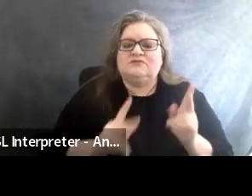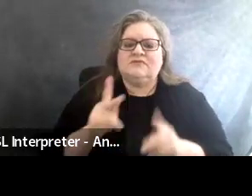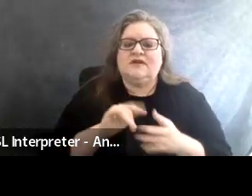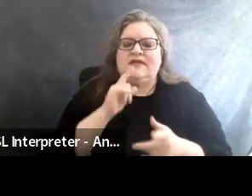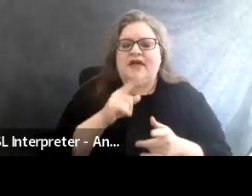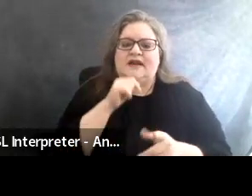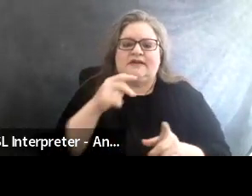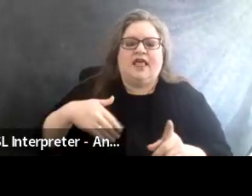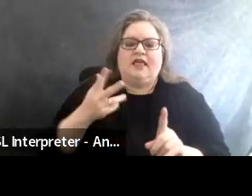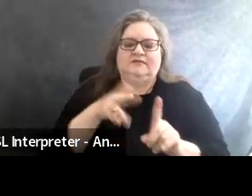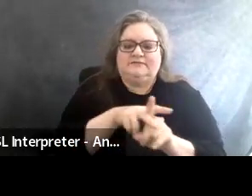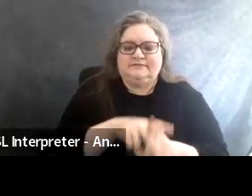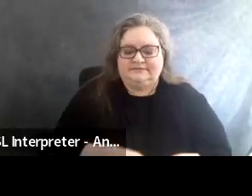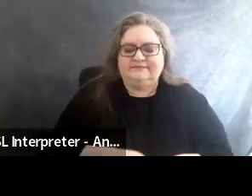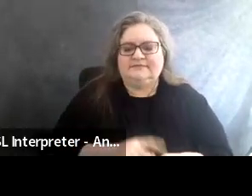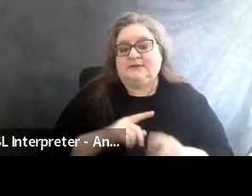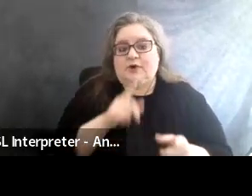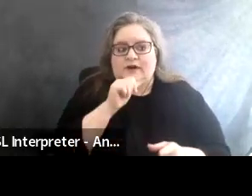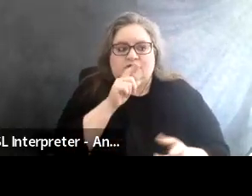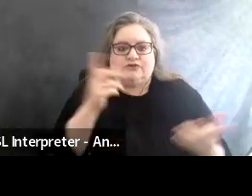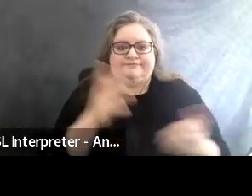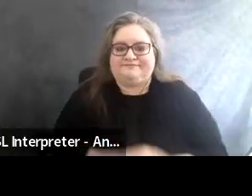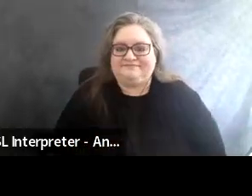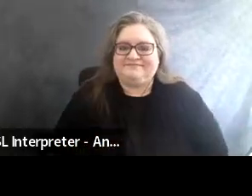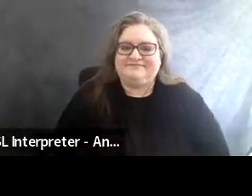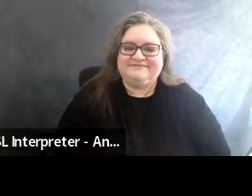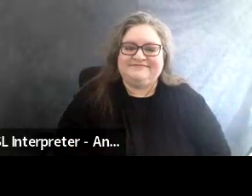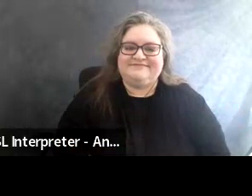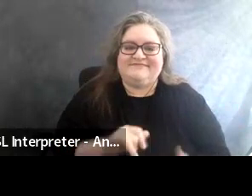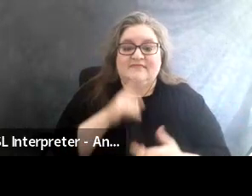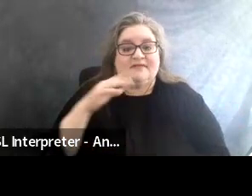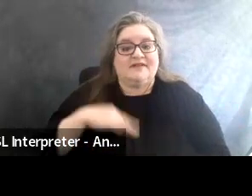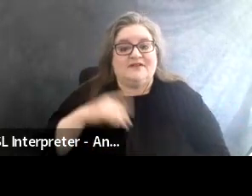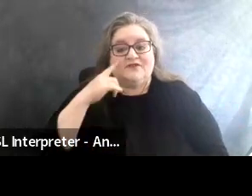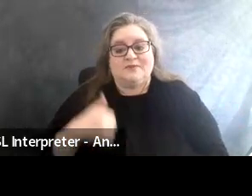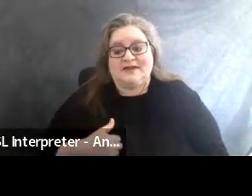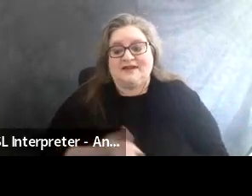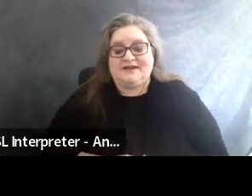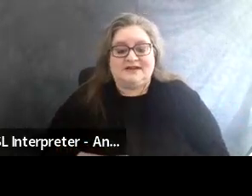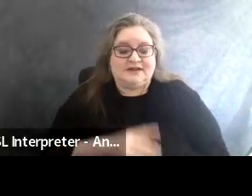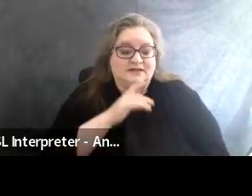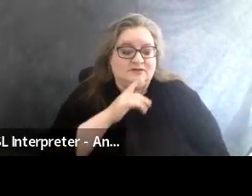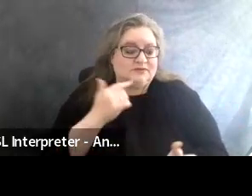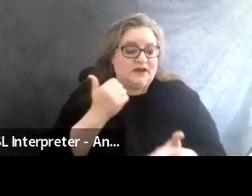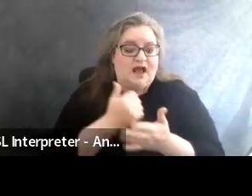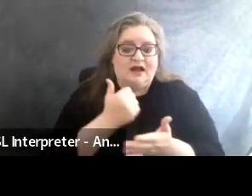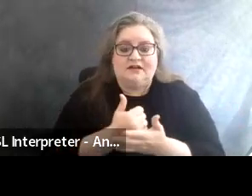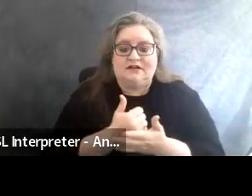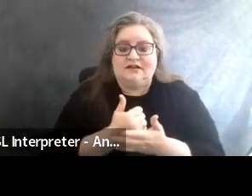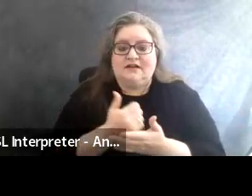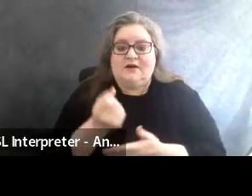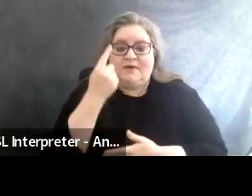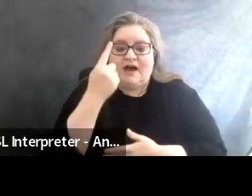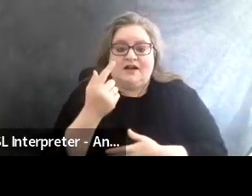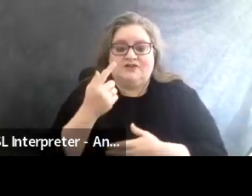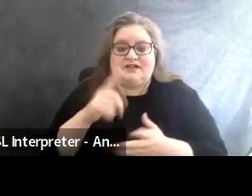not applicable yet, or we're not sure. That's really helpful for me to understand just a little bit more deeply at the